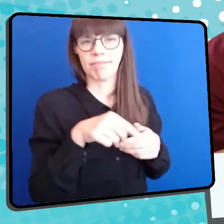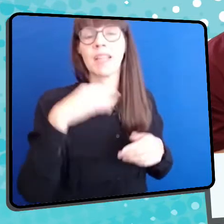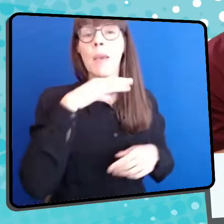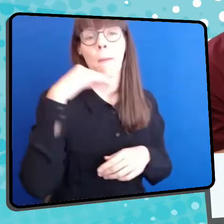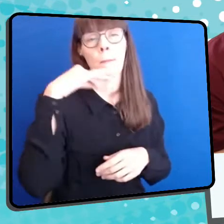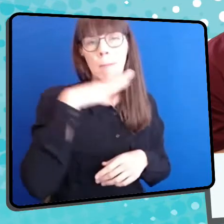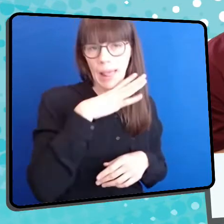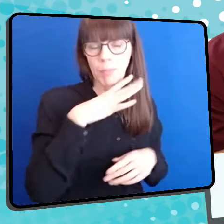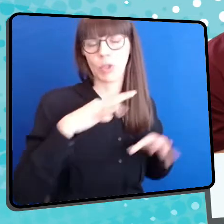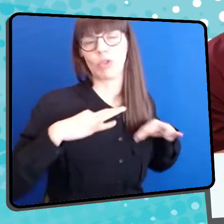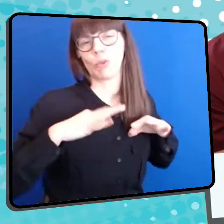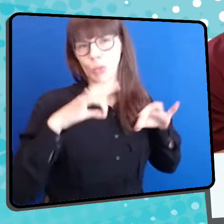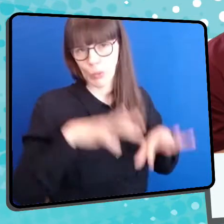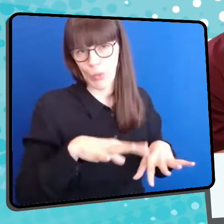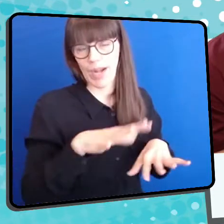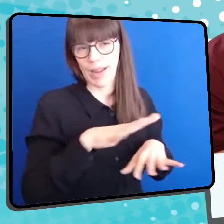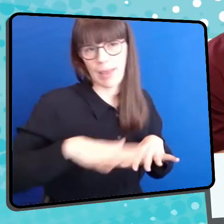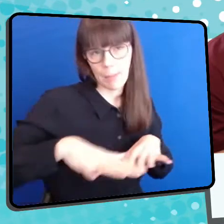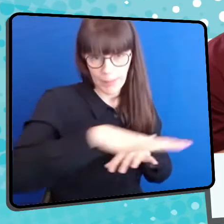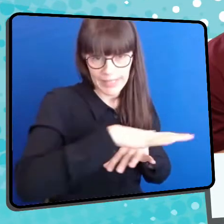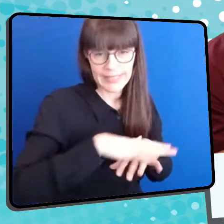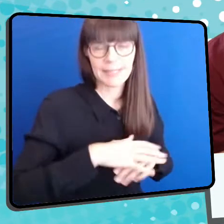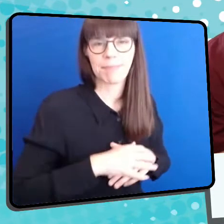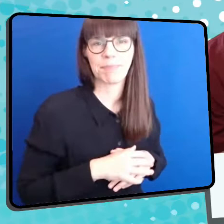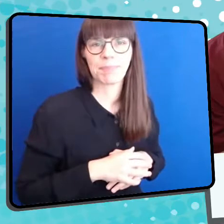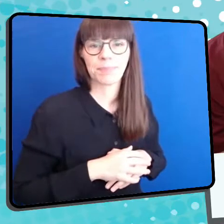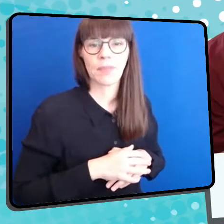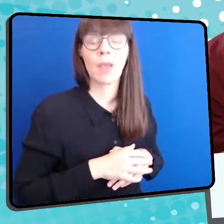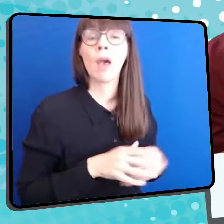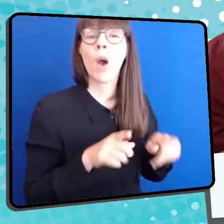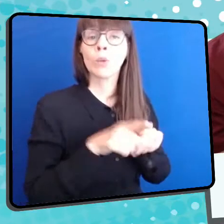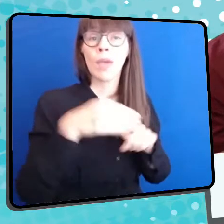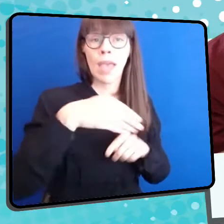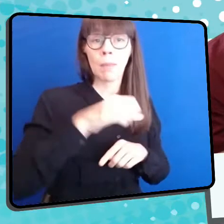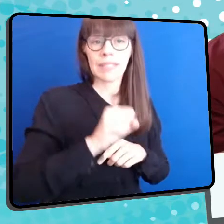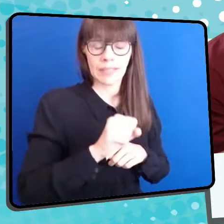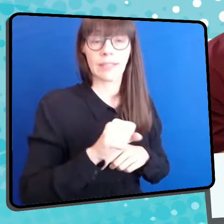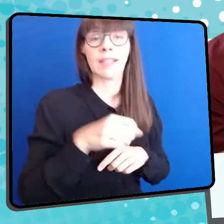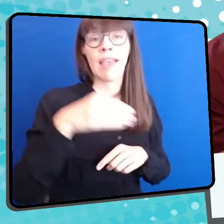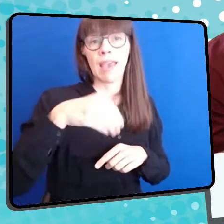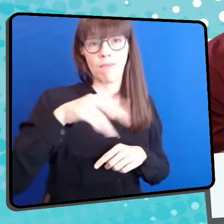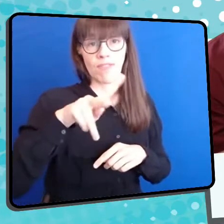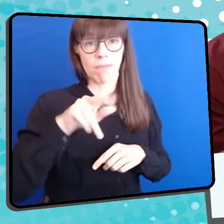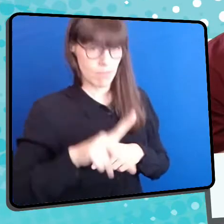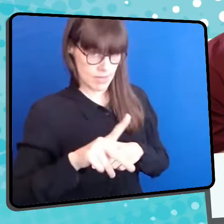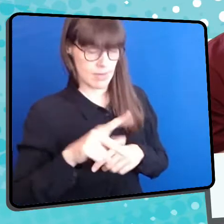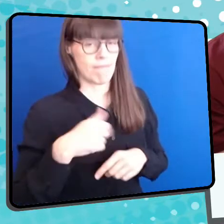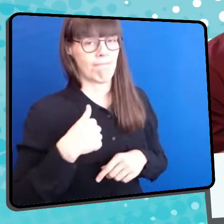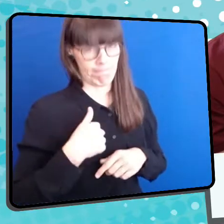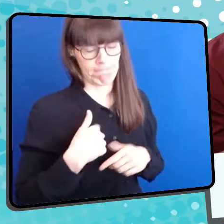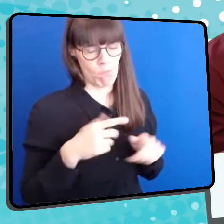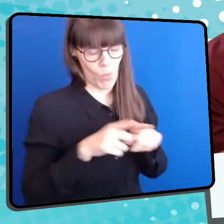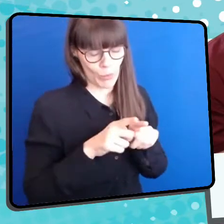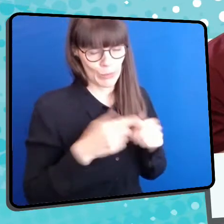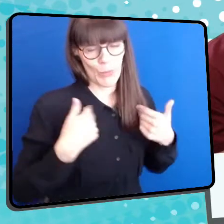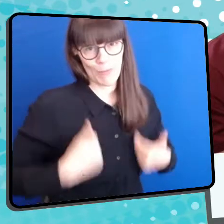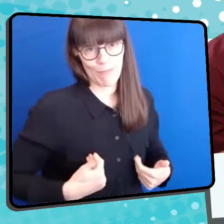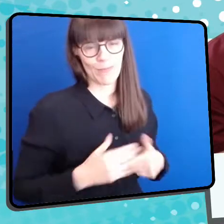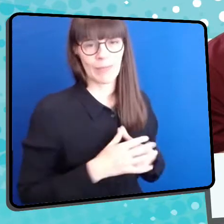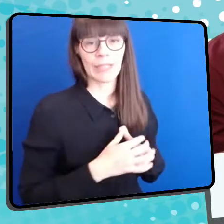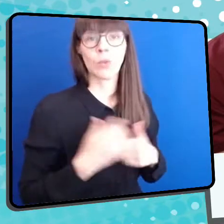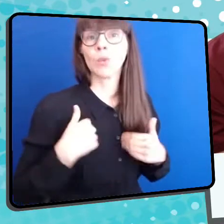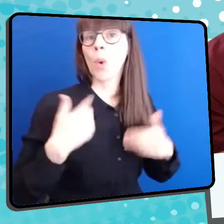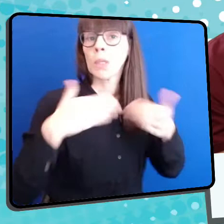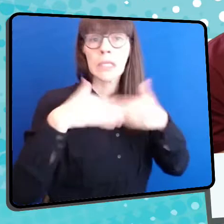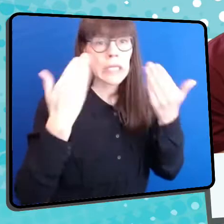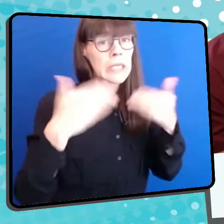Australia, called Tesla. And I'm also a Microsoft AI MVP down here as well. So yeah, basically my day-to-day job kind